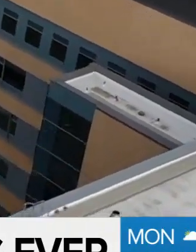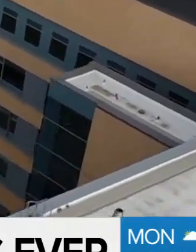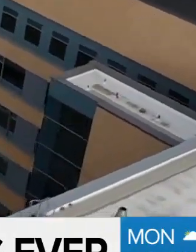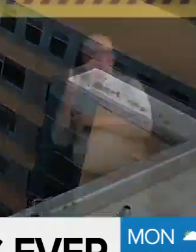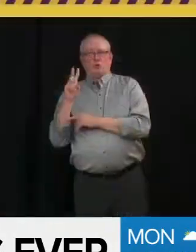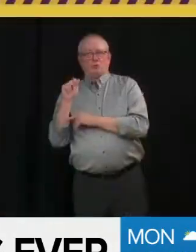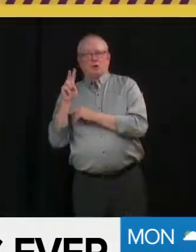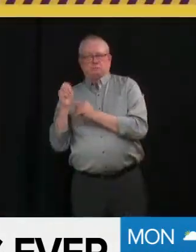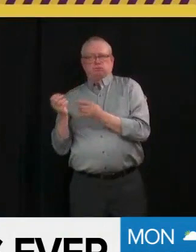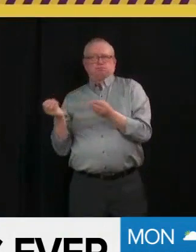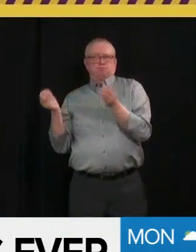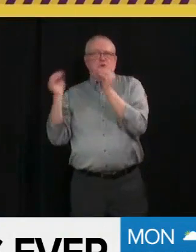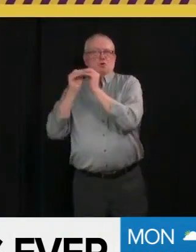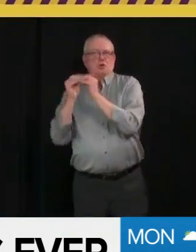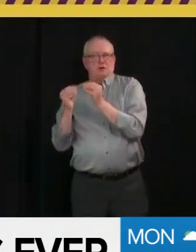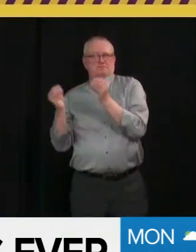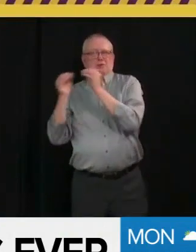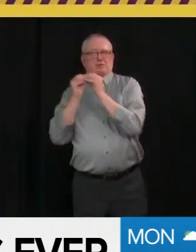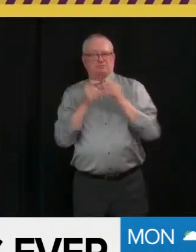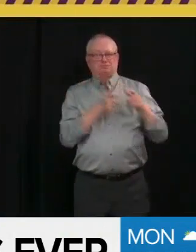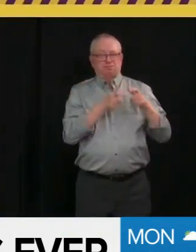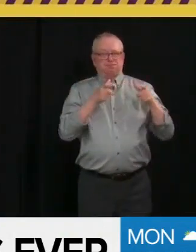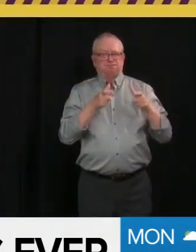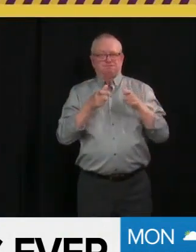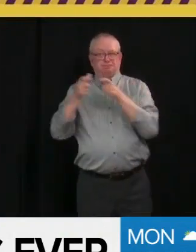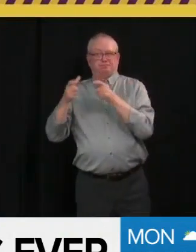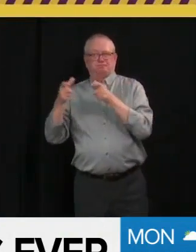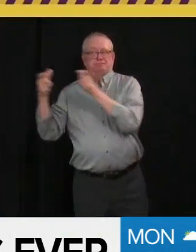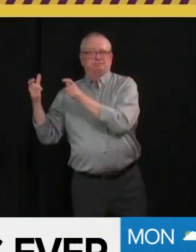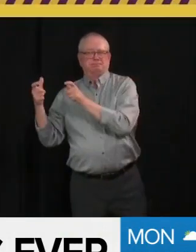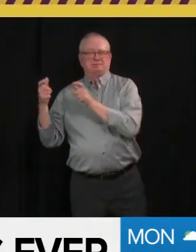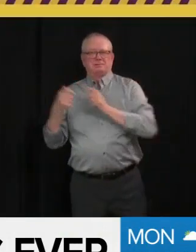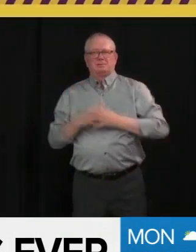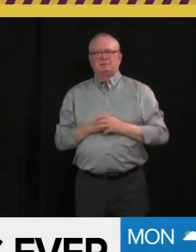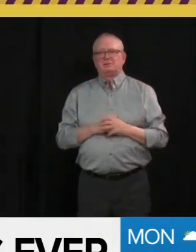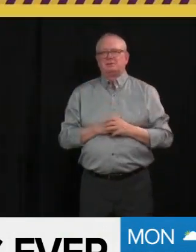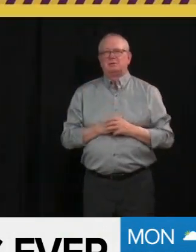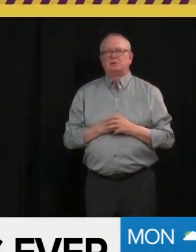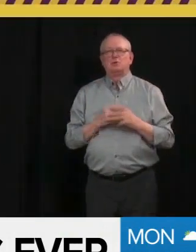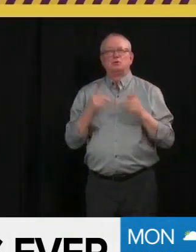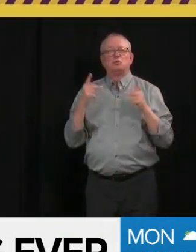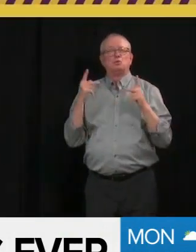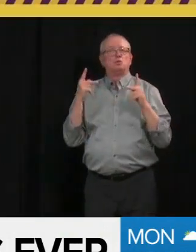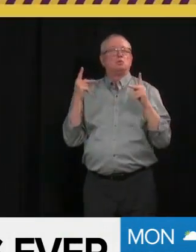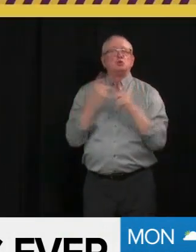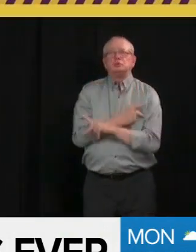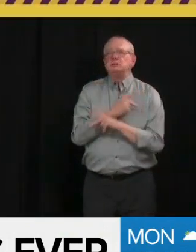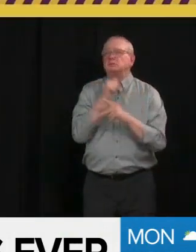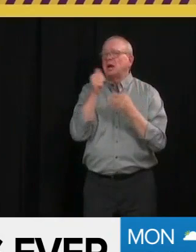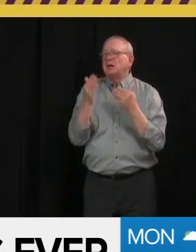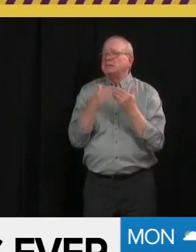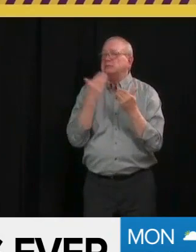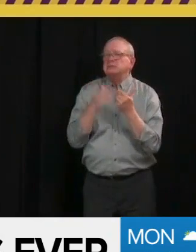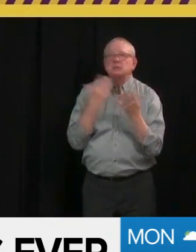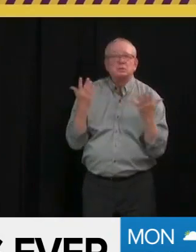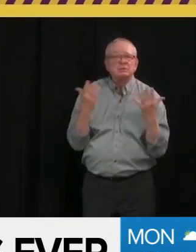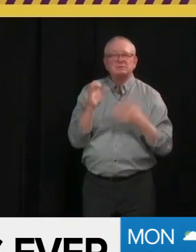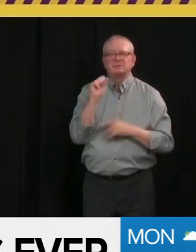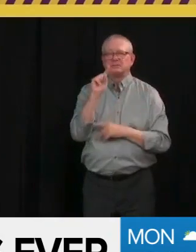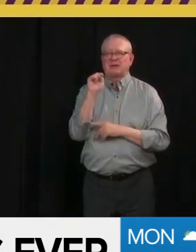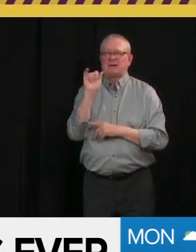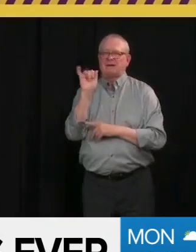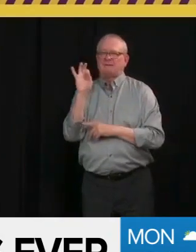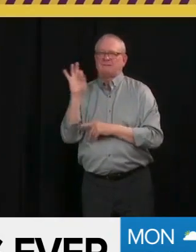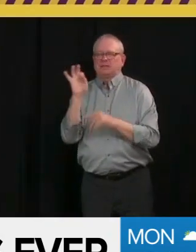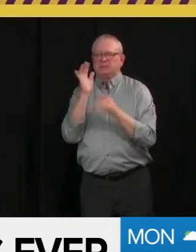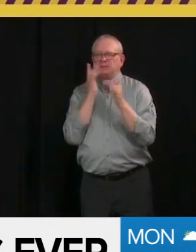challenge, though, is staffing these additional spaces. And this is certainly more difficult than the first and second waves. And as mentioned, our physicians and